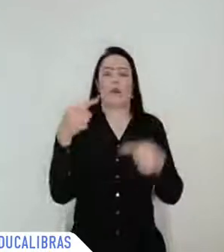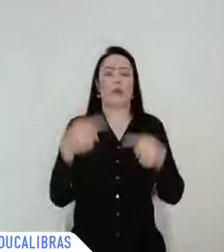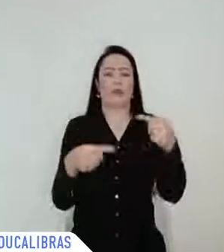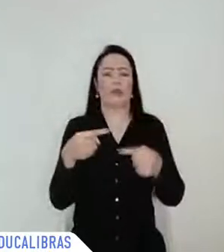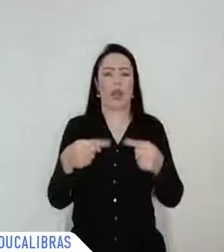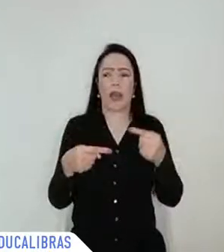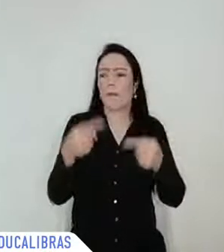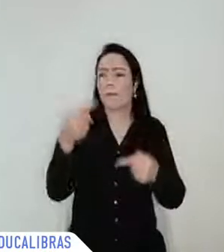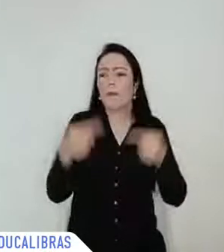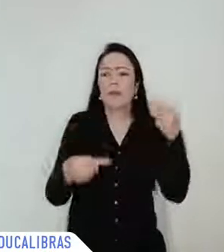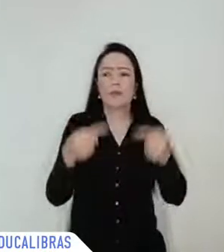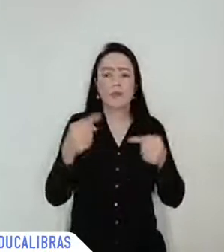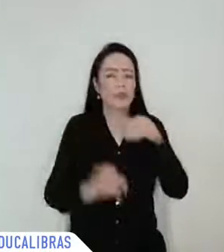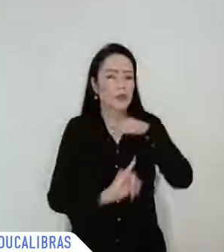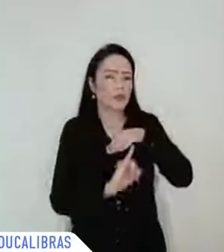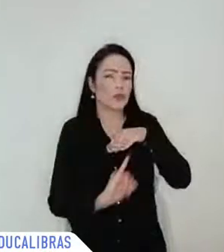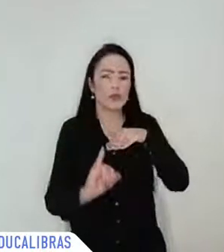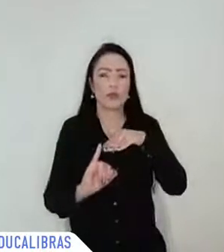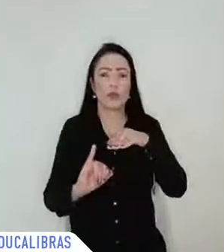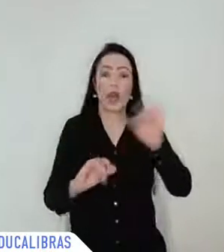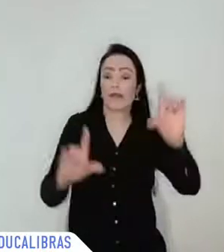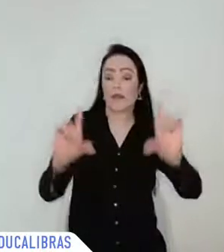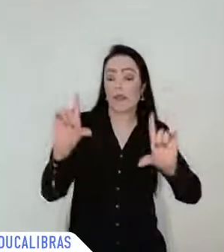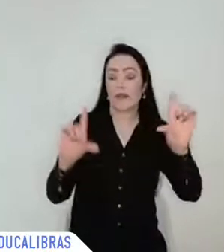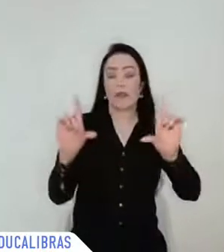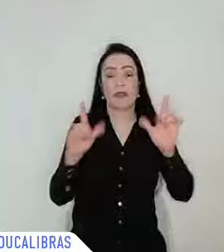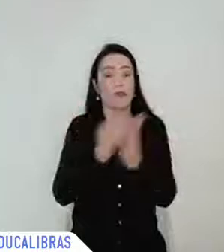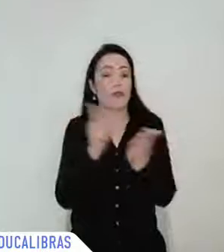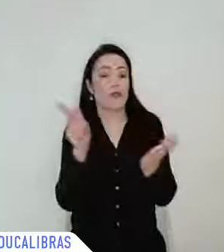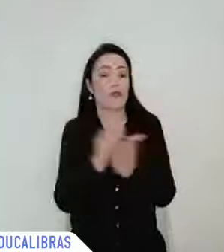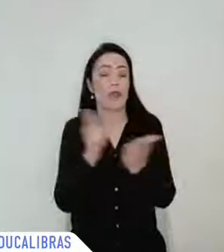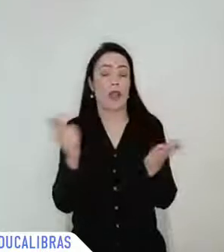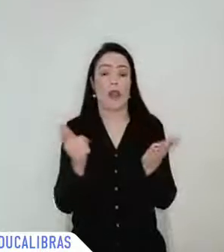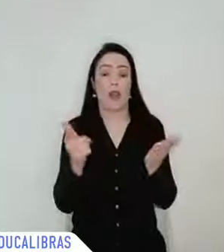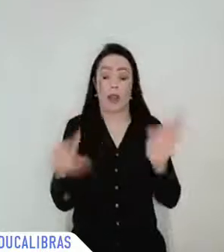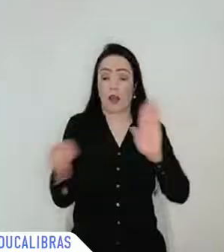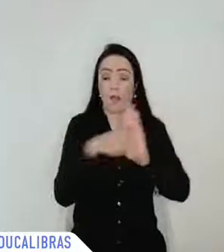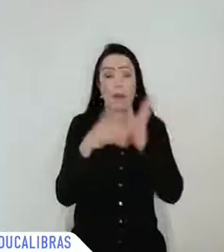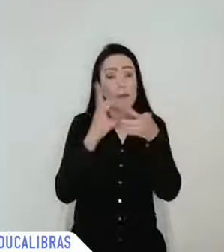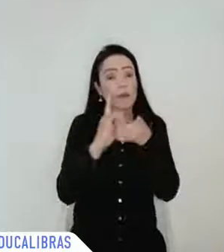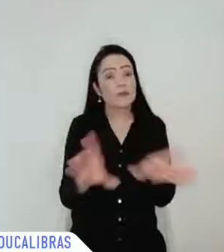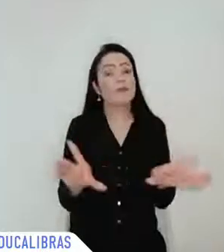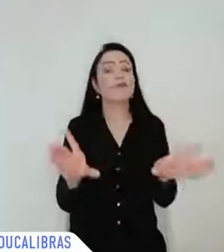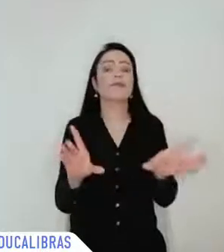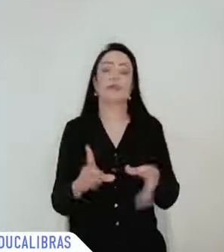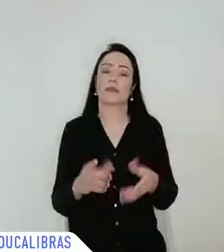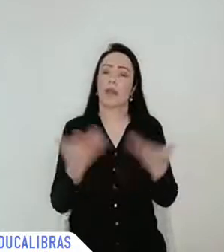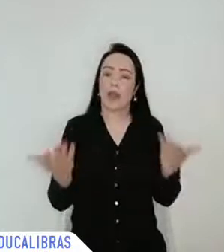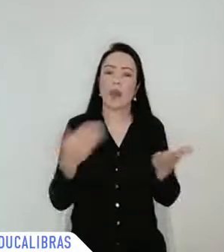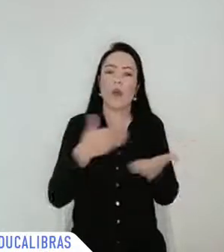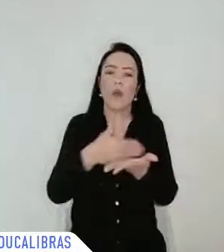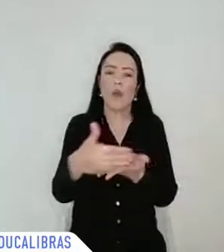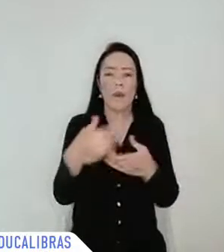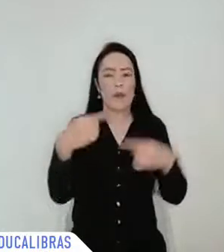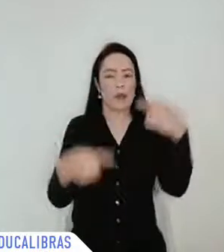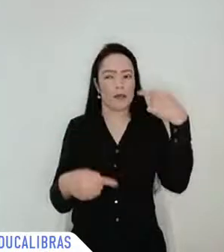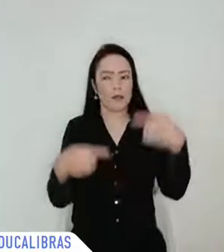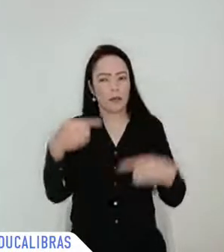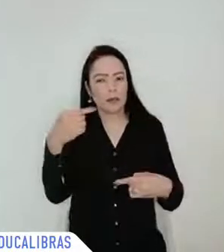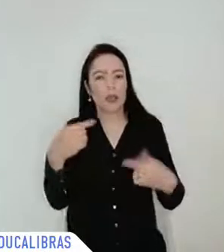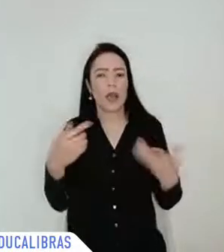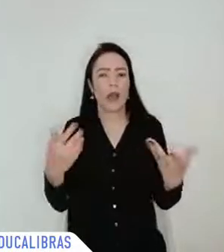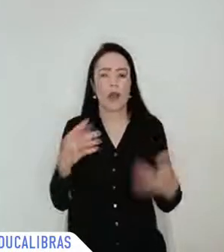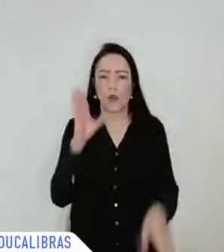puts himself as someone who is not part of the structure or the